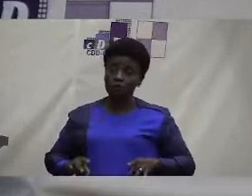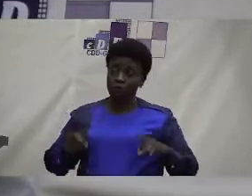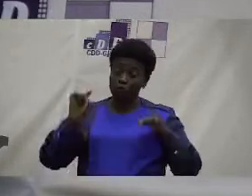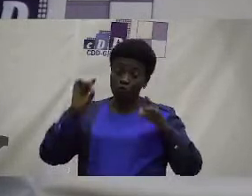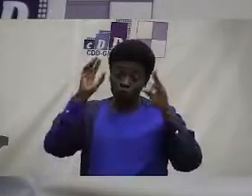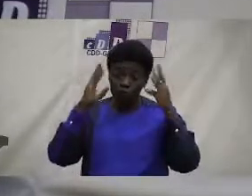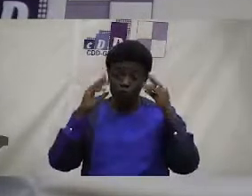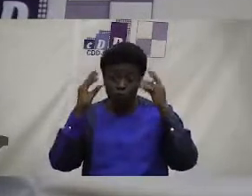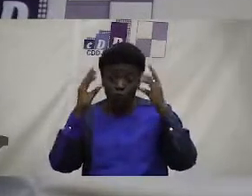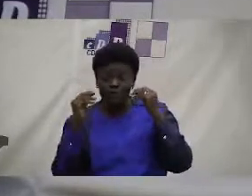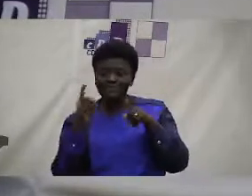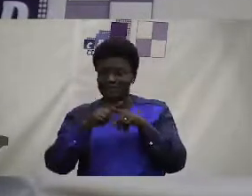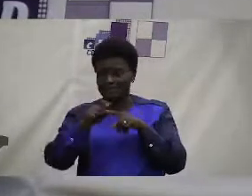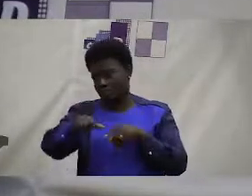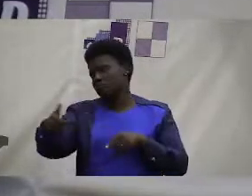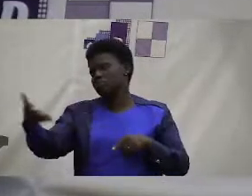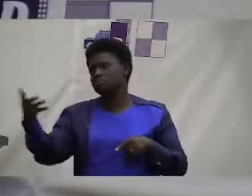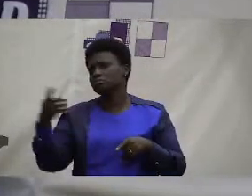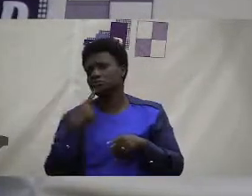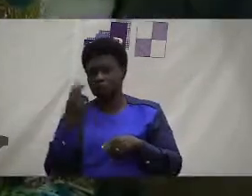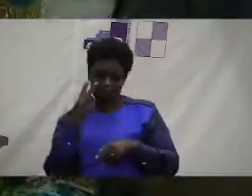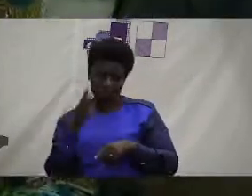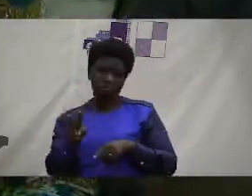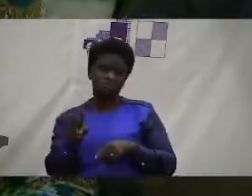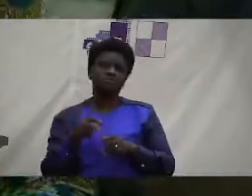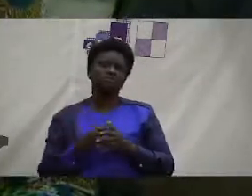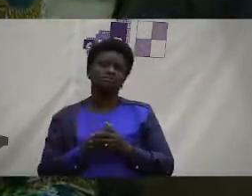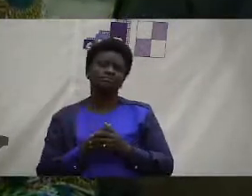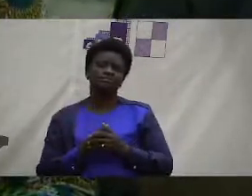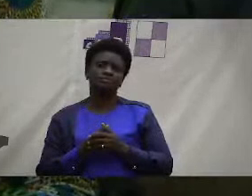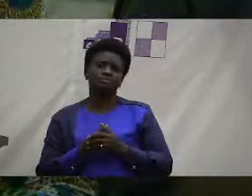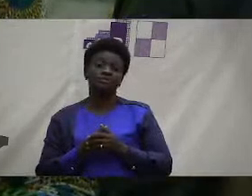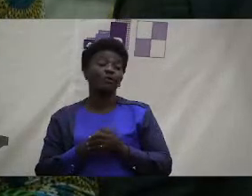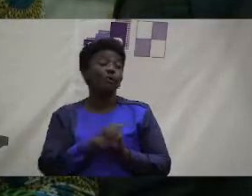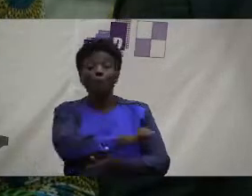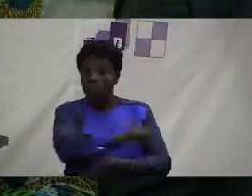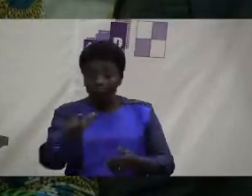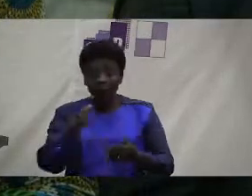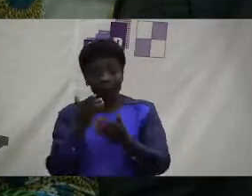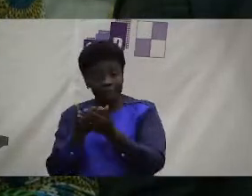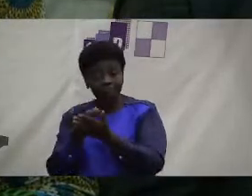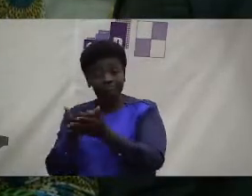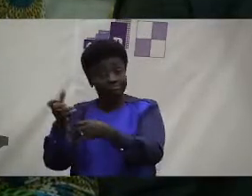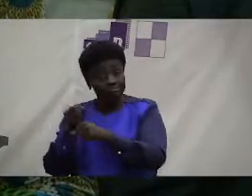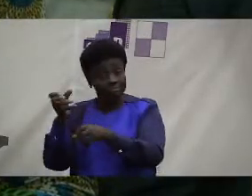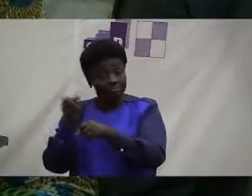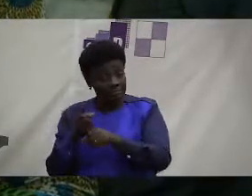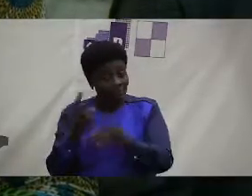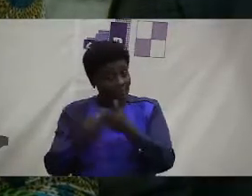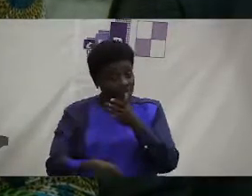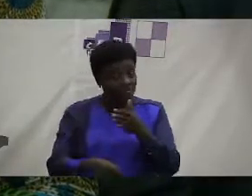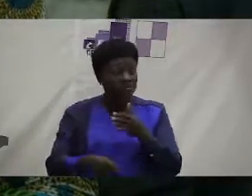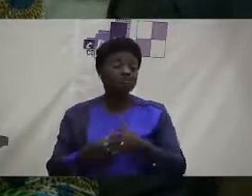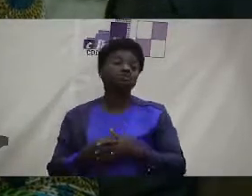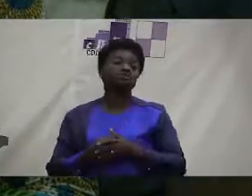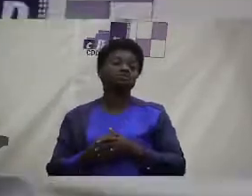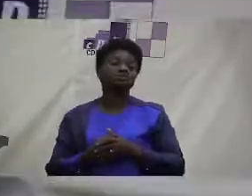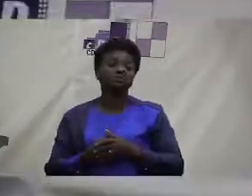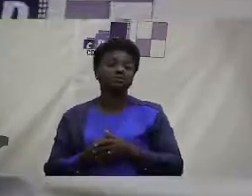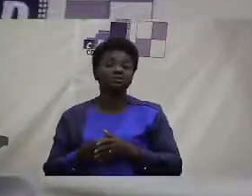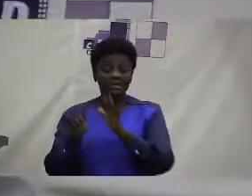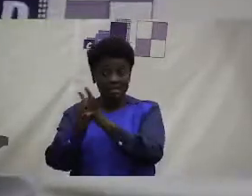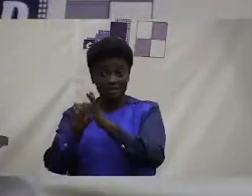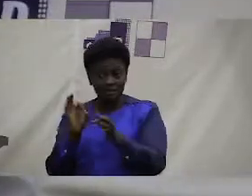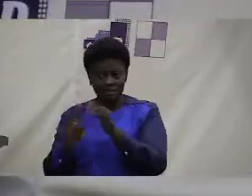we have seen the media. So there is actually a lot. And all this money, again, I work, especially talking on